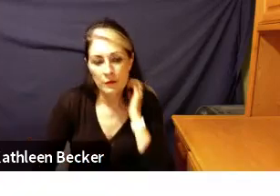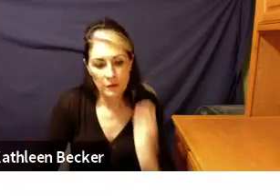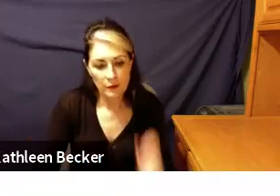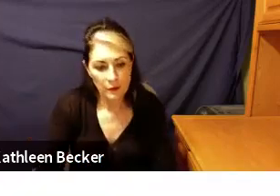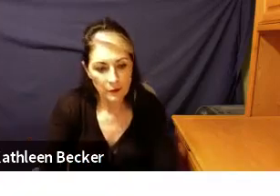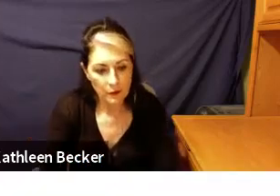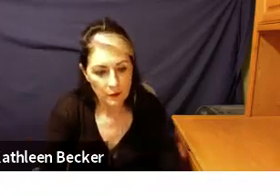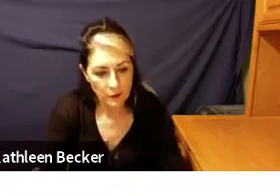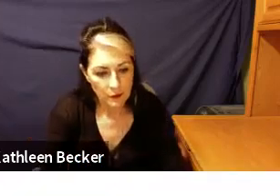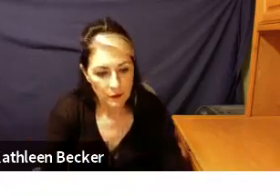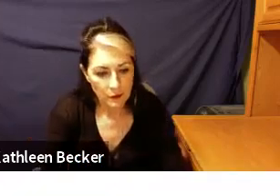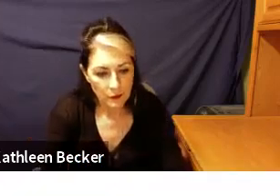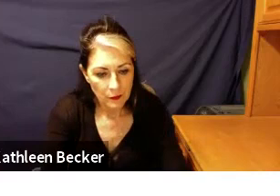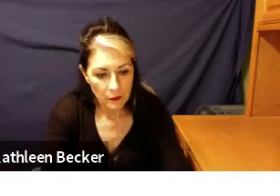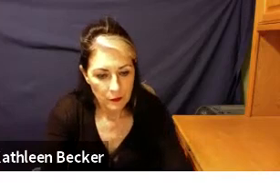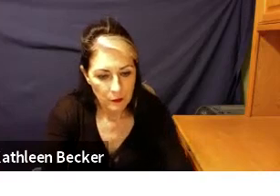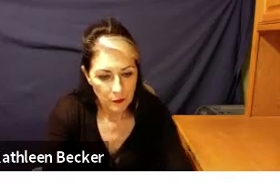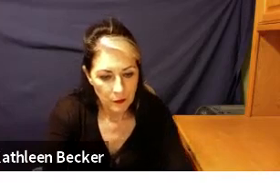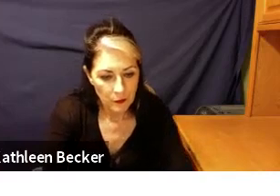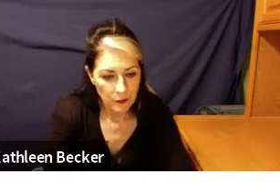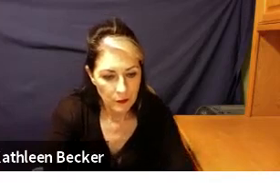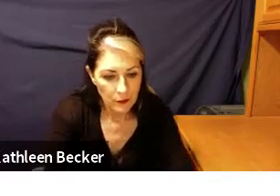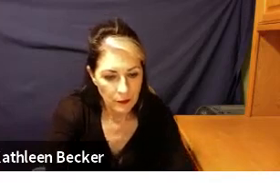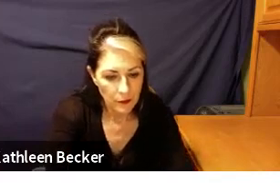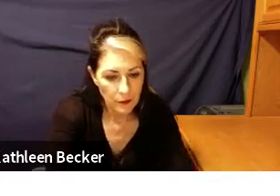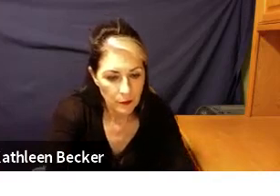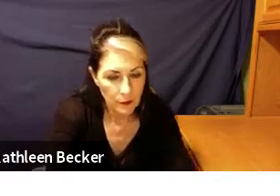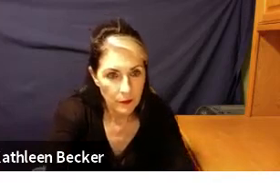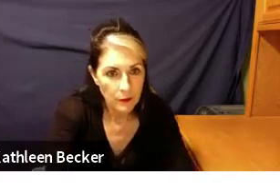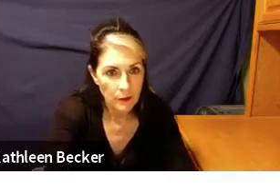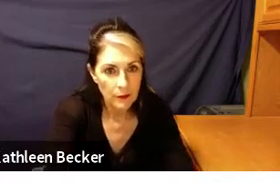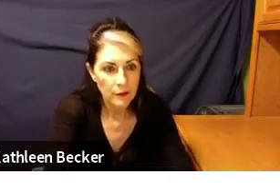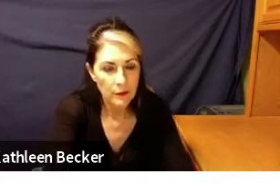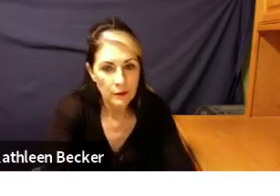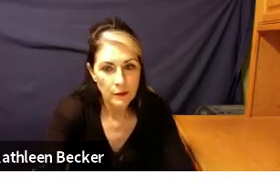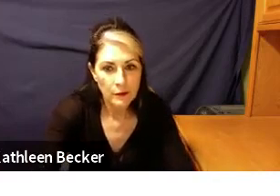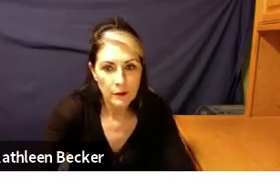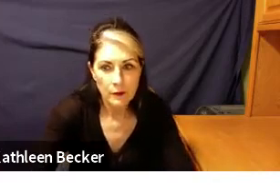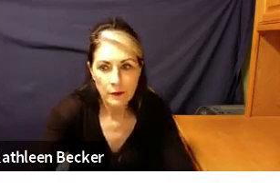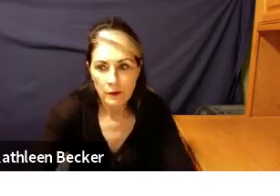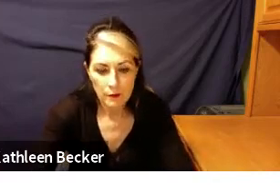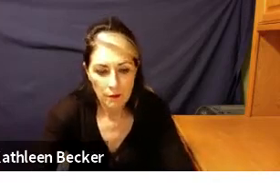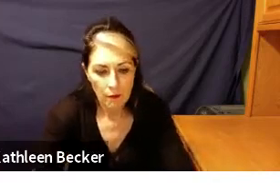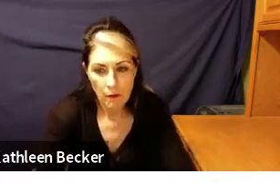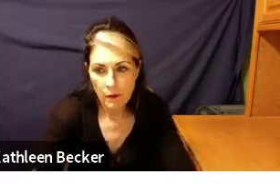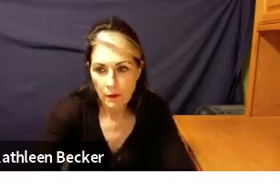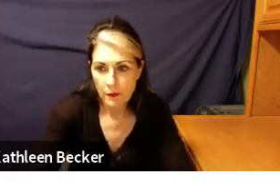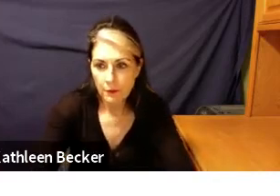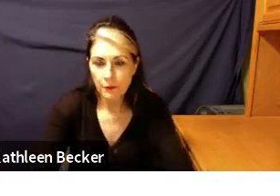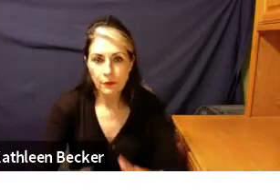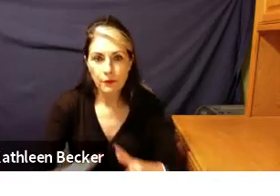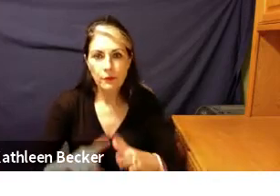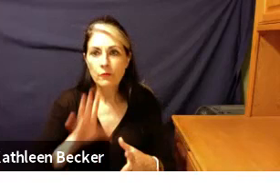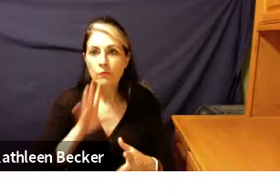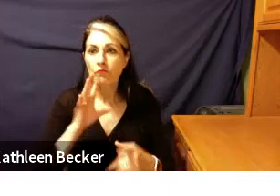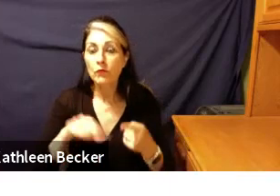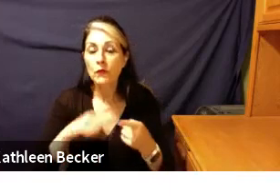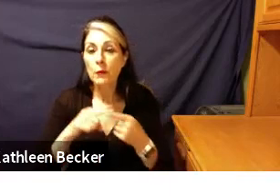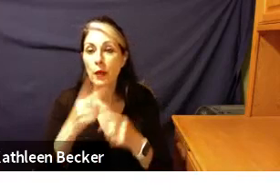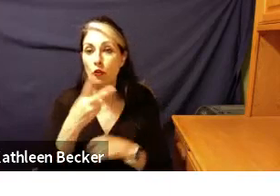All right, families, we're going to go ahead and transition and start talking about Paper, which